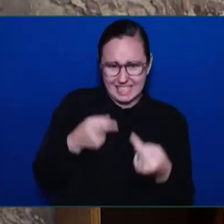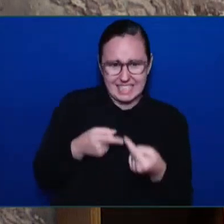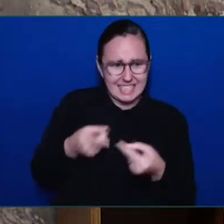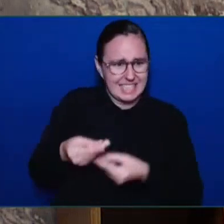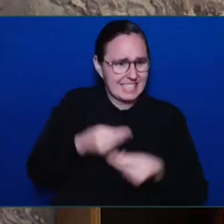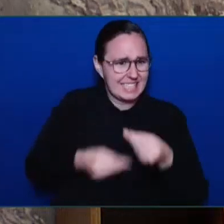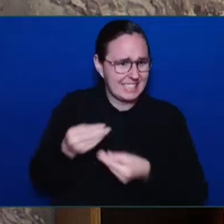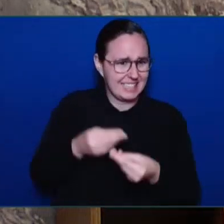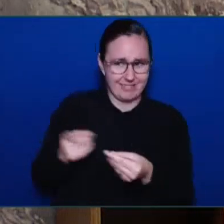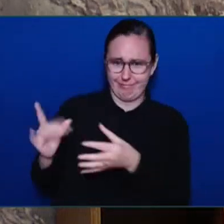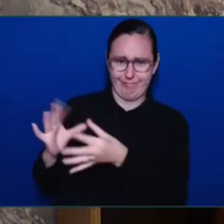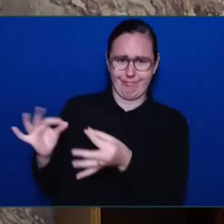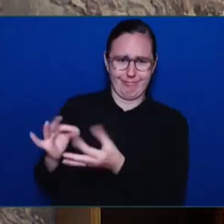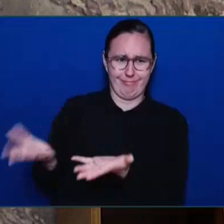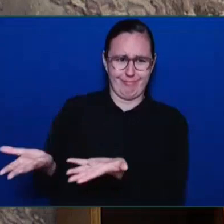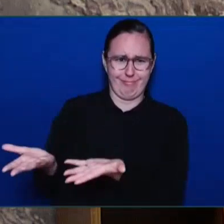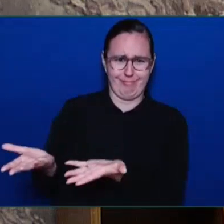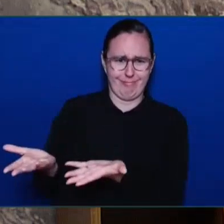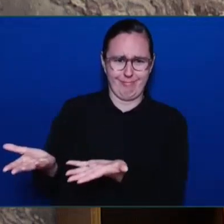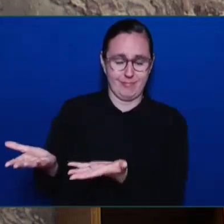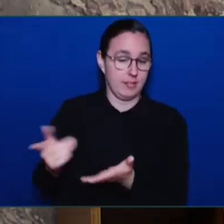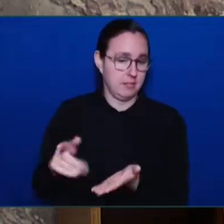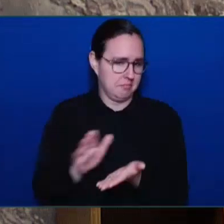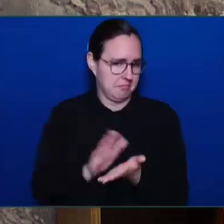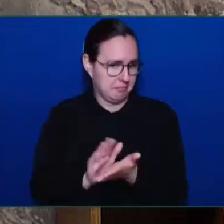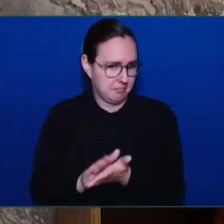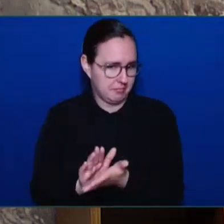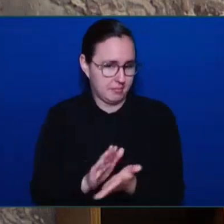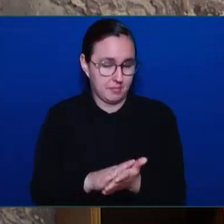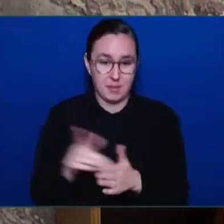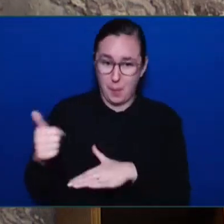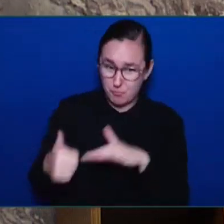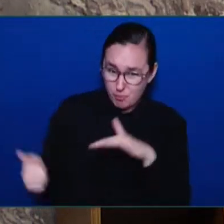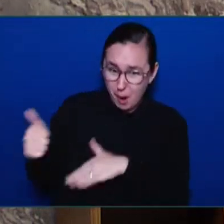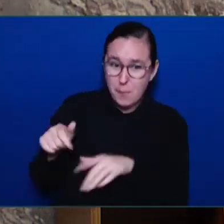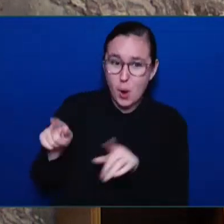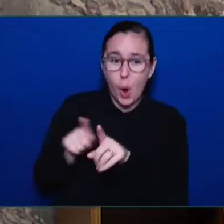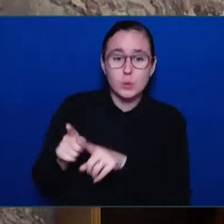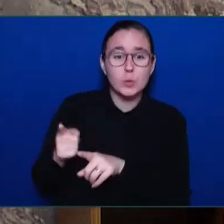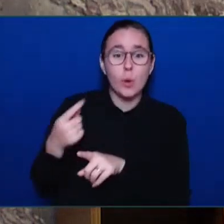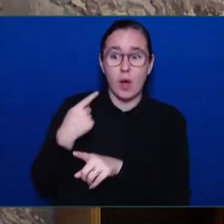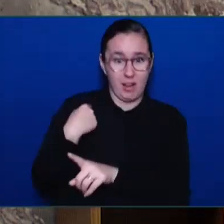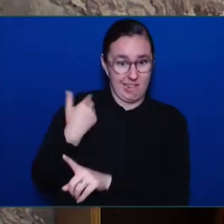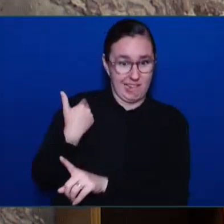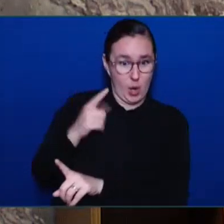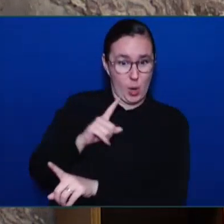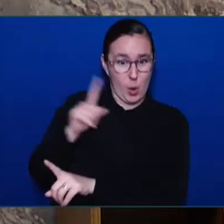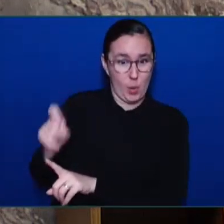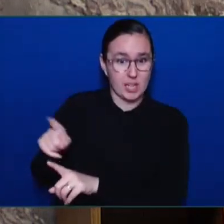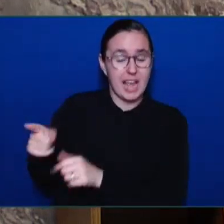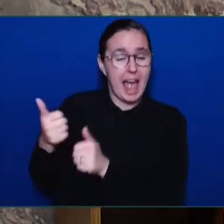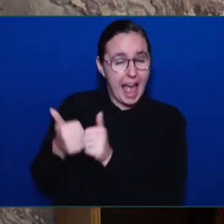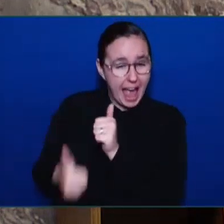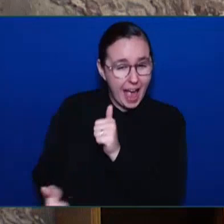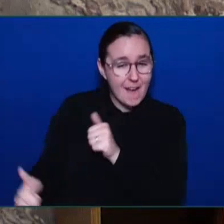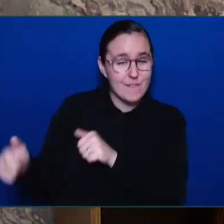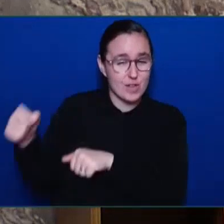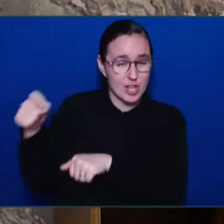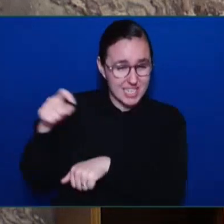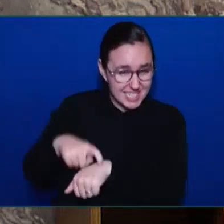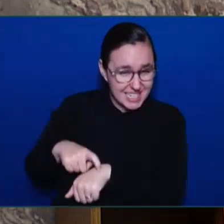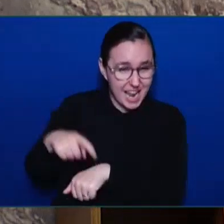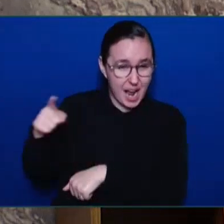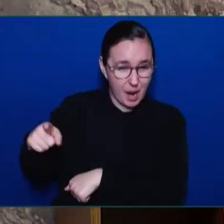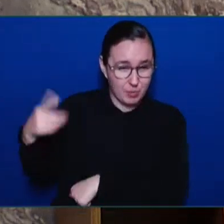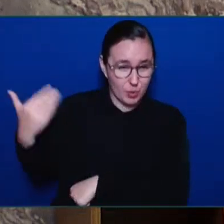This Premier, as I said in my previous question, every single opportunity that he has had, whether it was as Attorney General, as Minister of Housing,